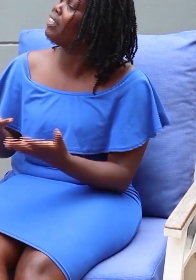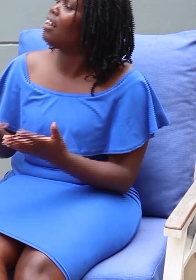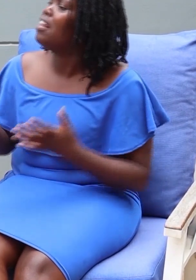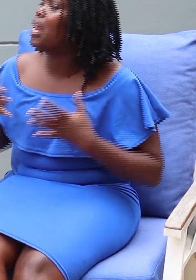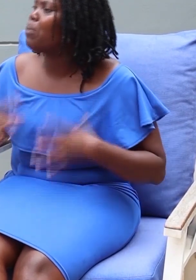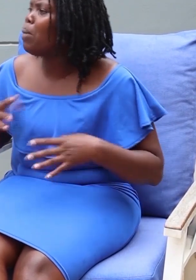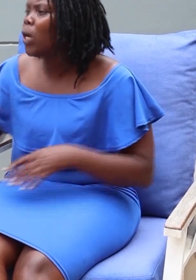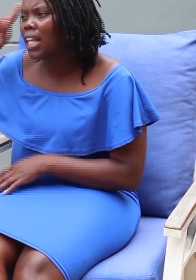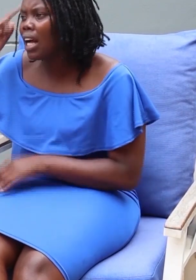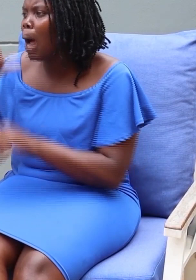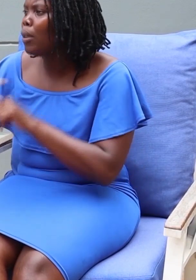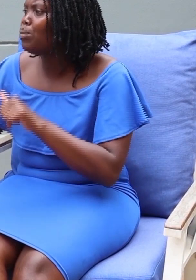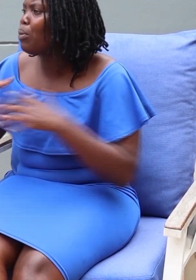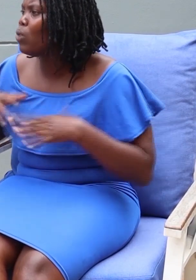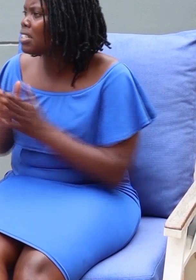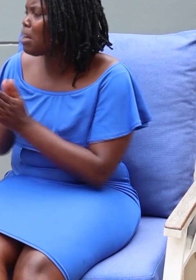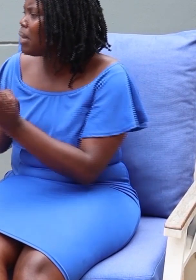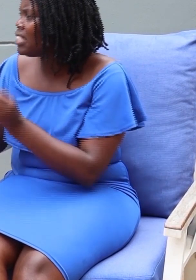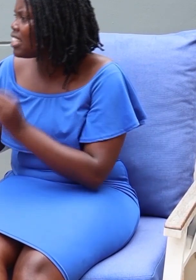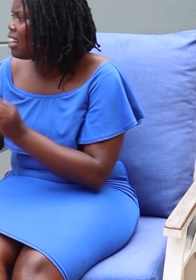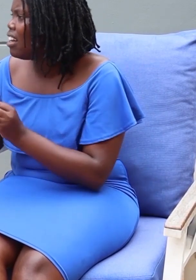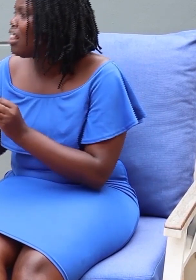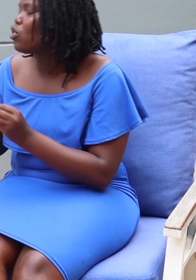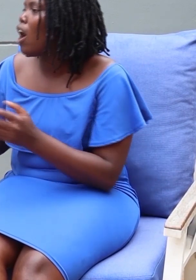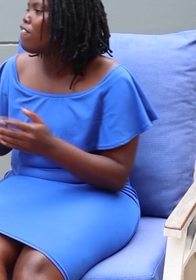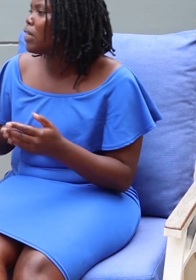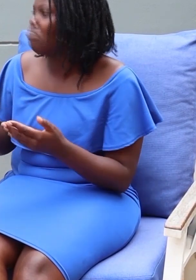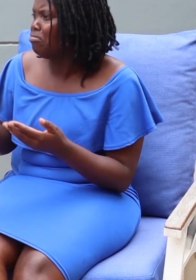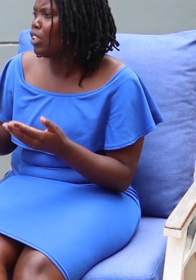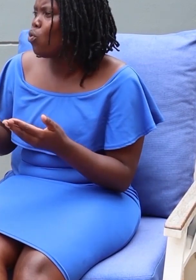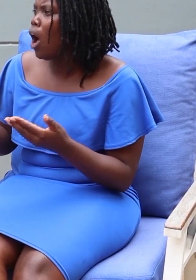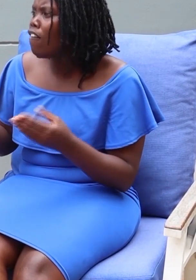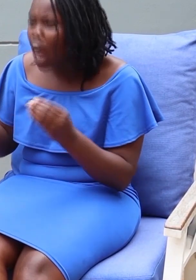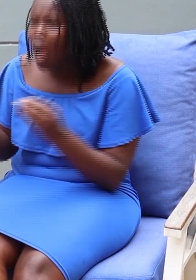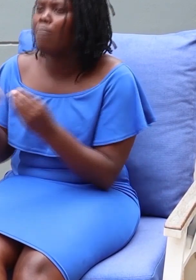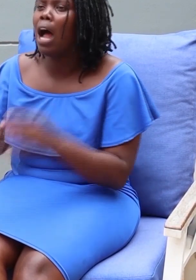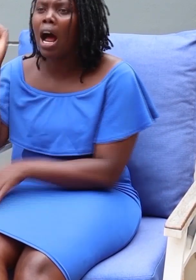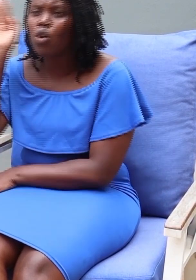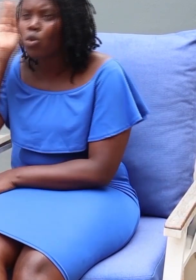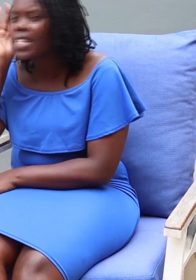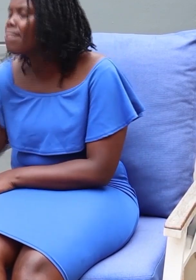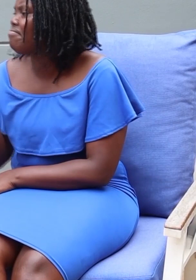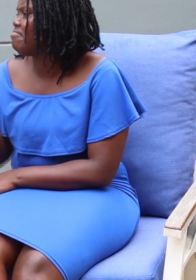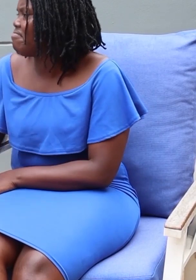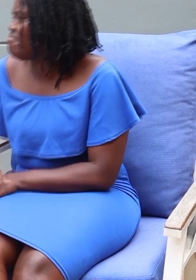that people think about persons with disability that you have come across or you've